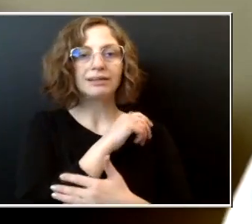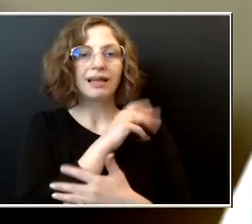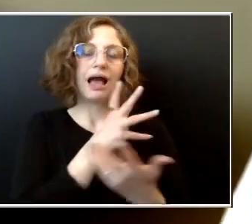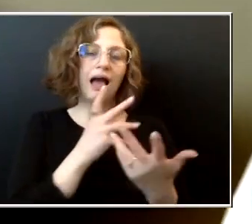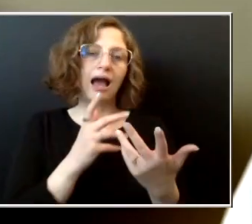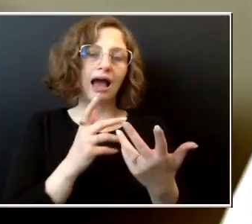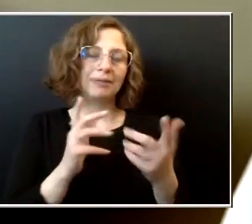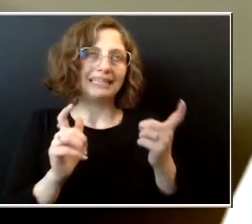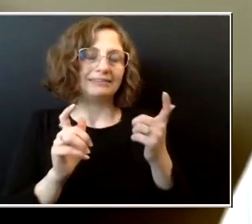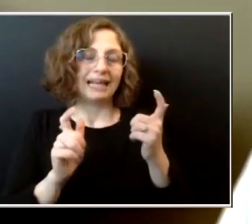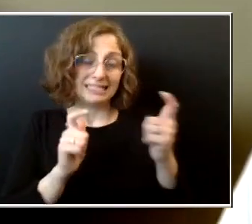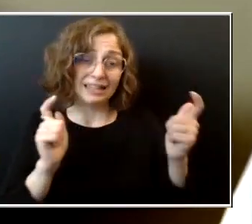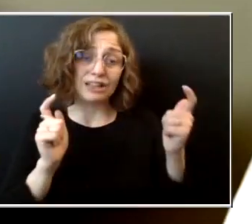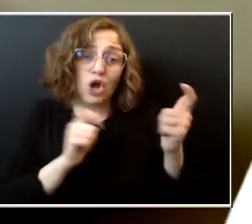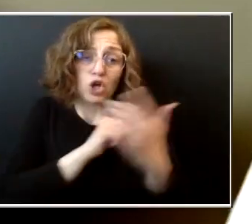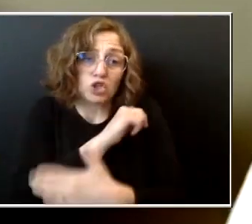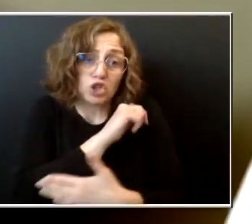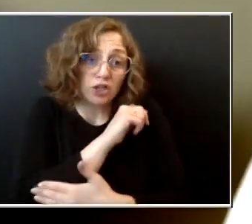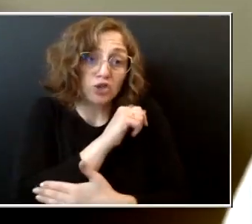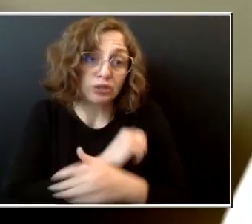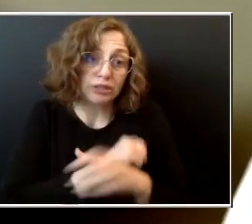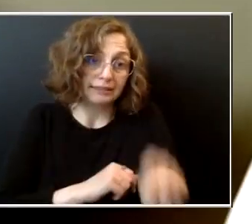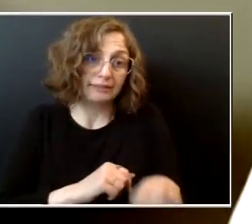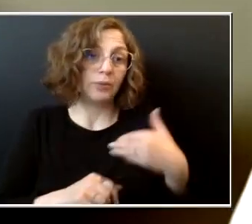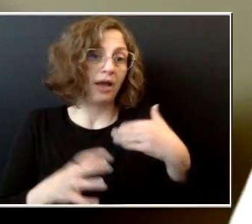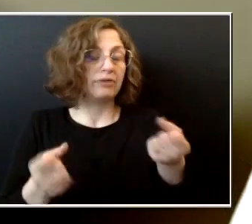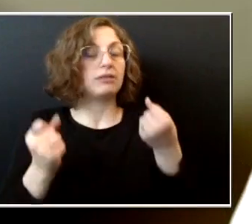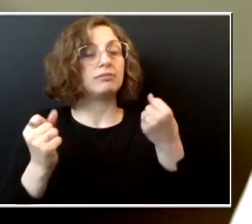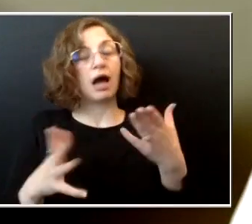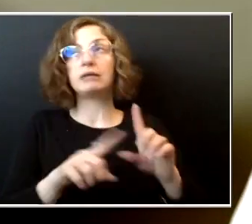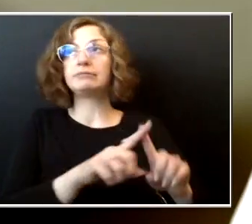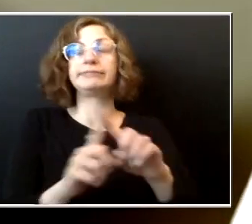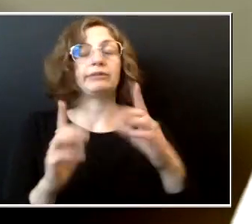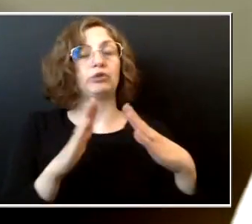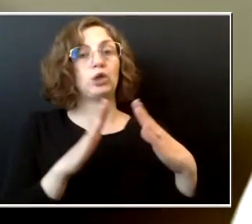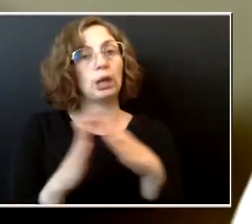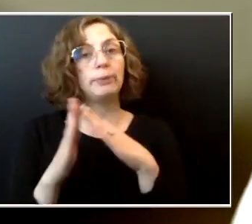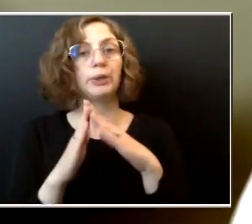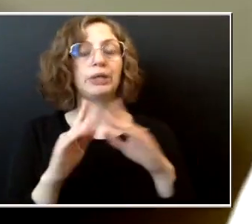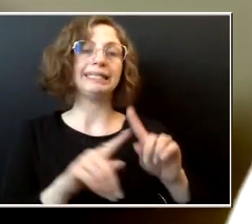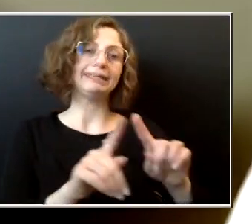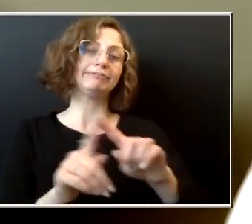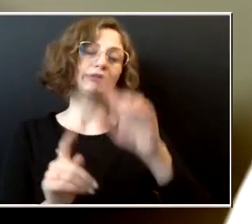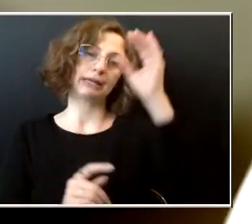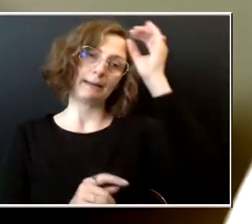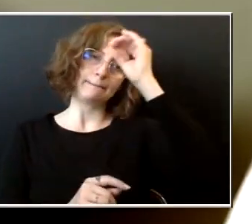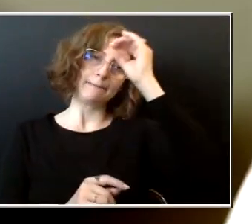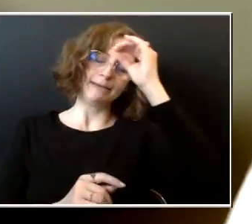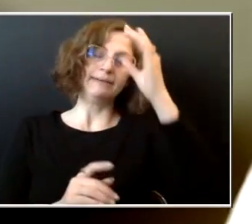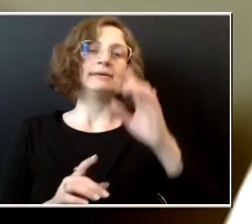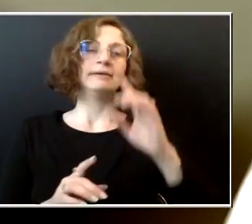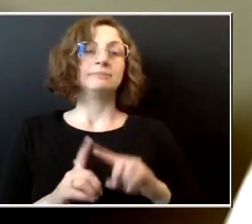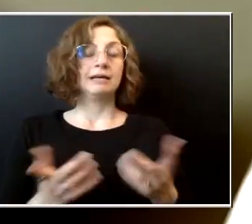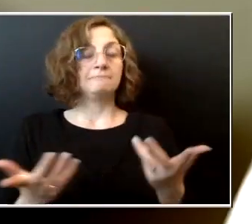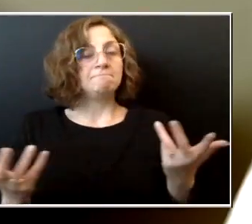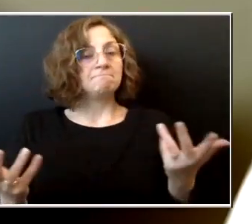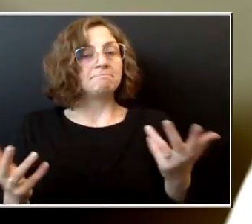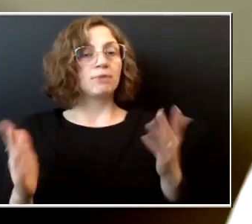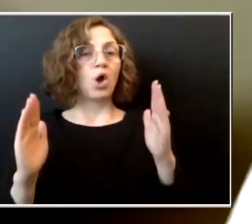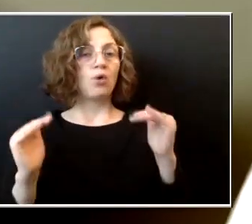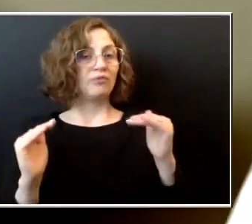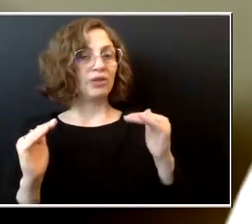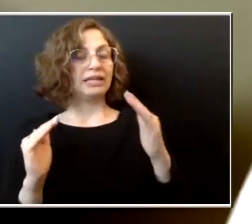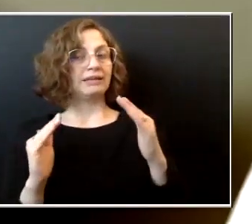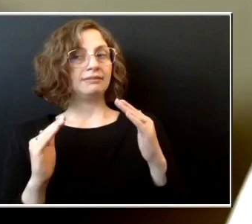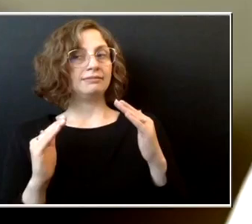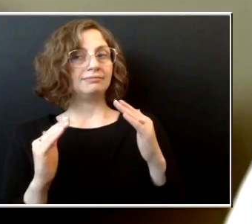footprint. There's a lot of different communities, a lot of different opinions on that. But hopefully drawing these lessons to